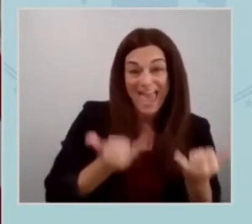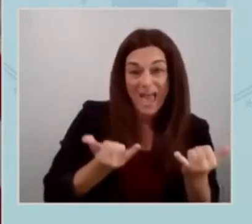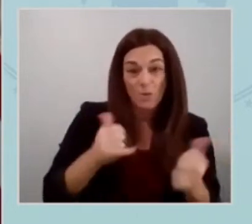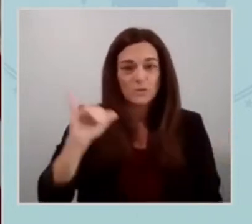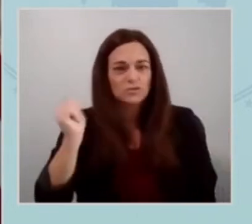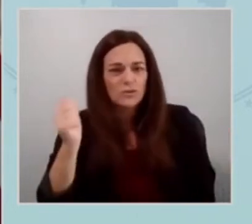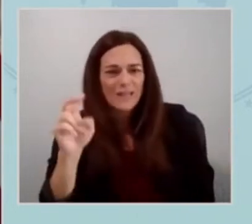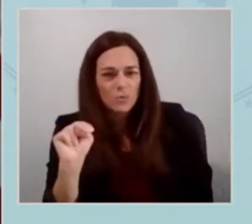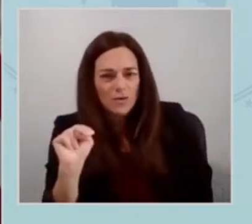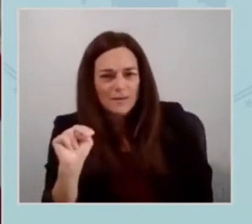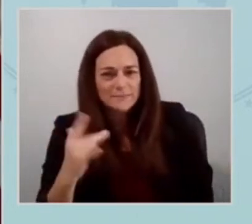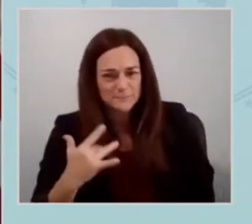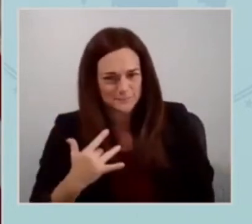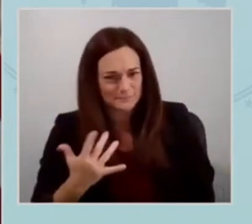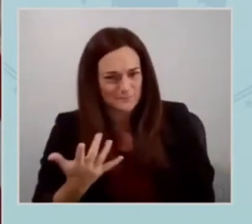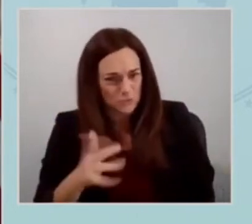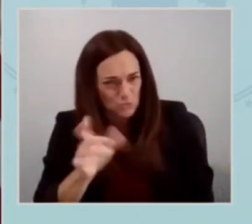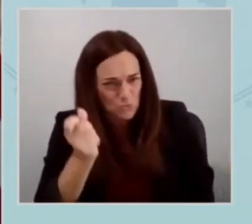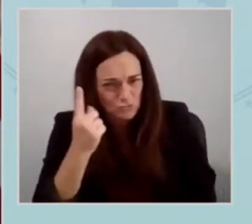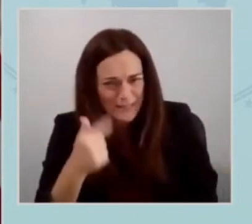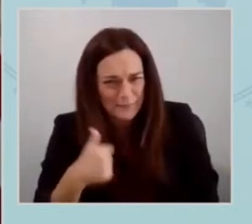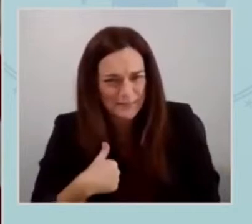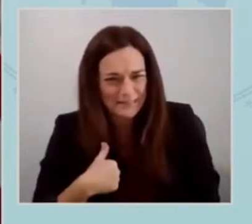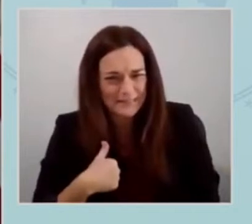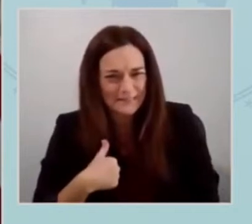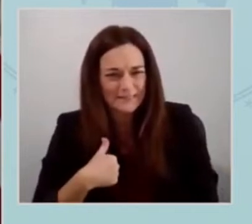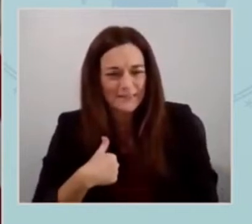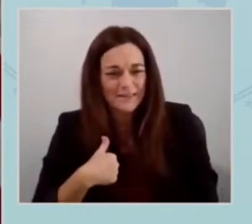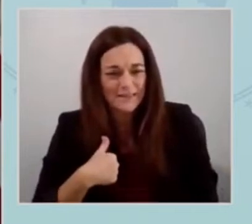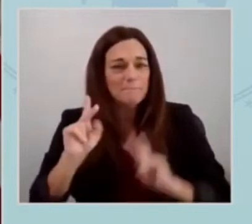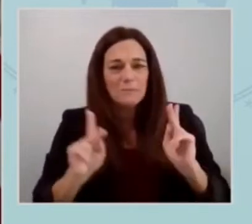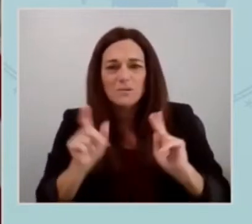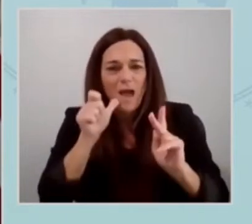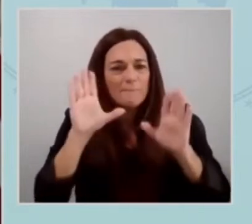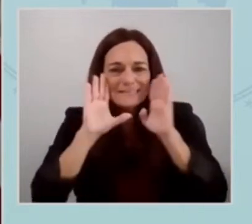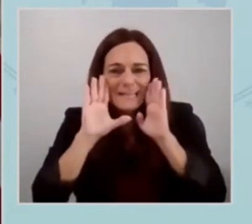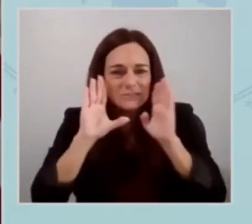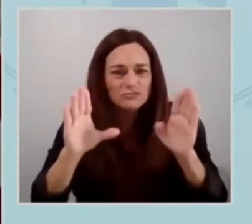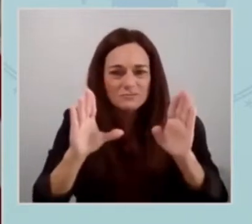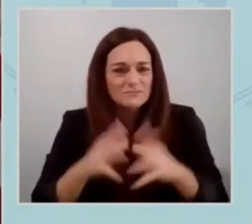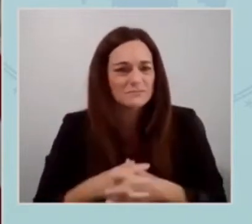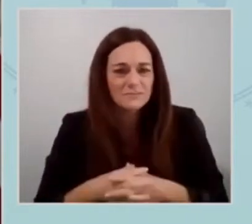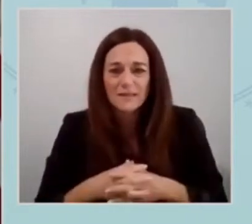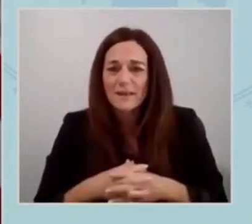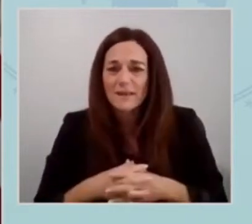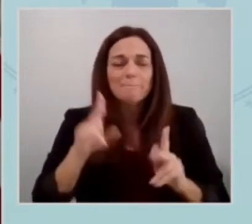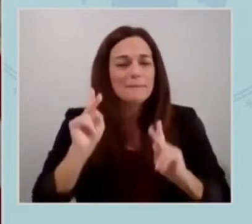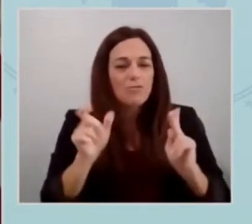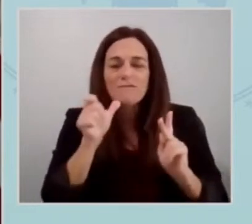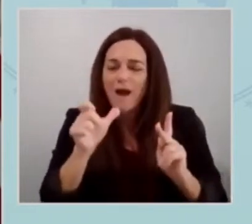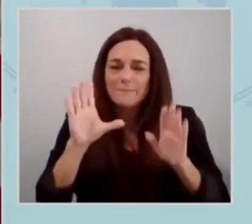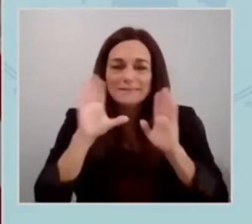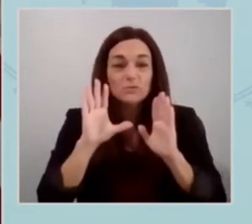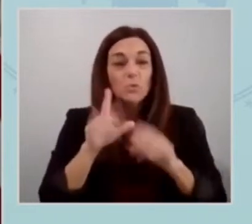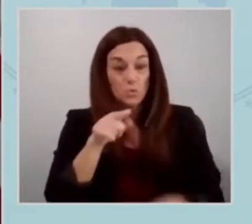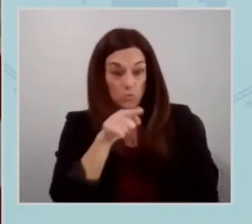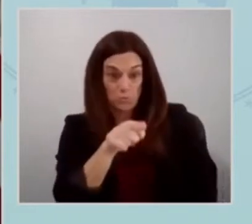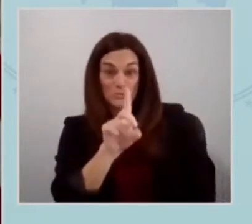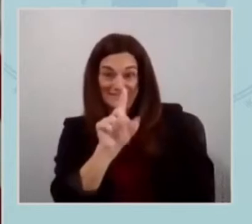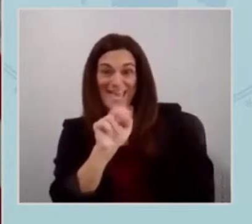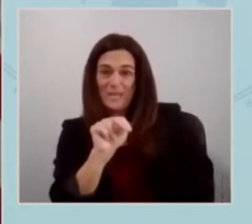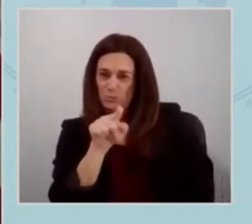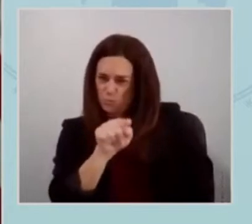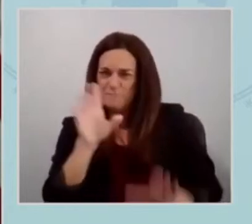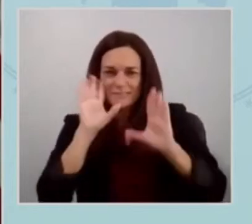250,000 people dead between now and January. You hear me? Because people aren't paying